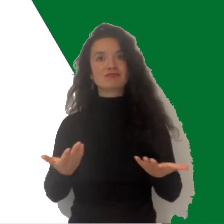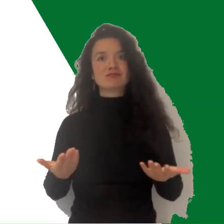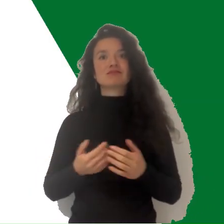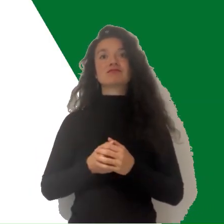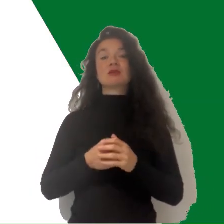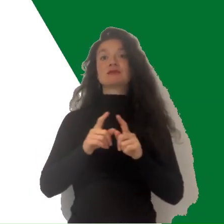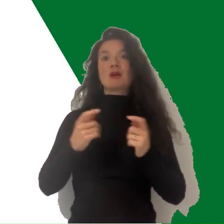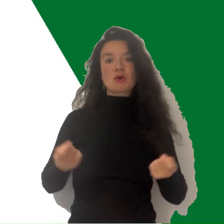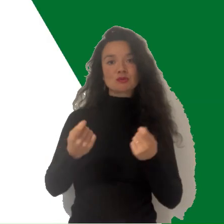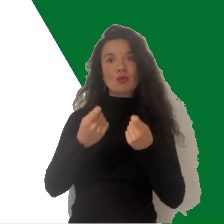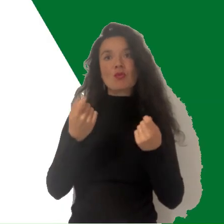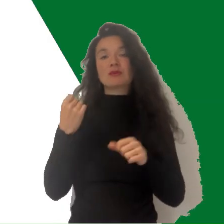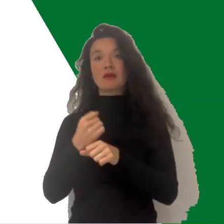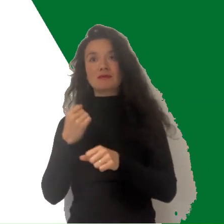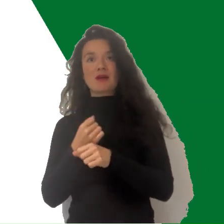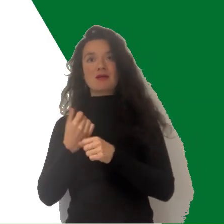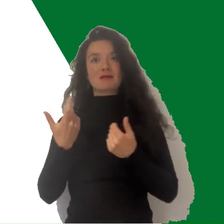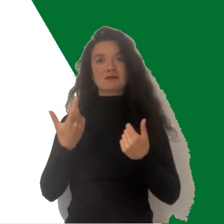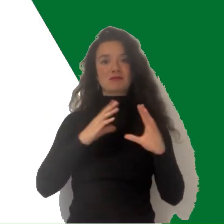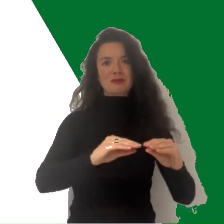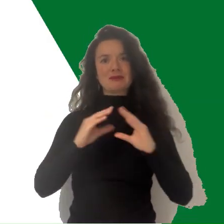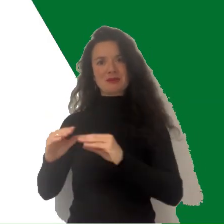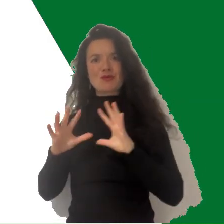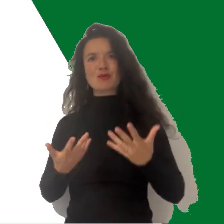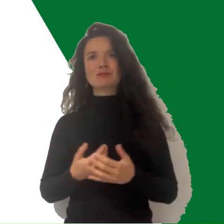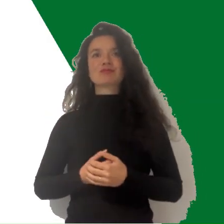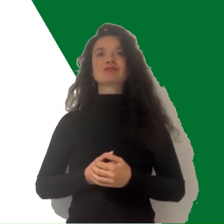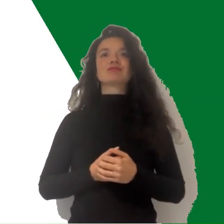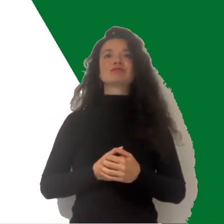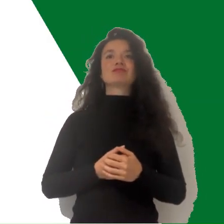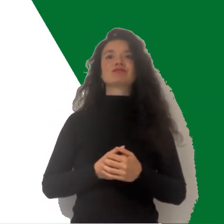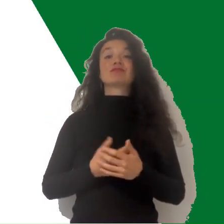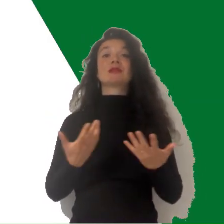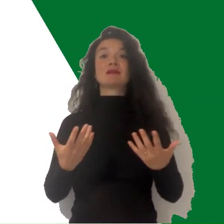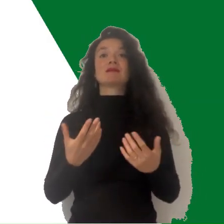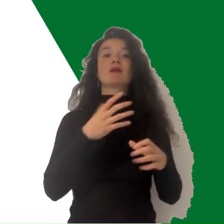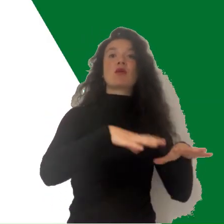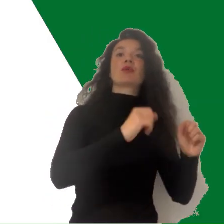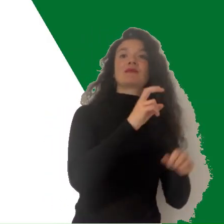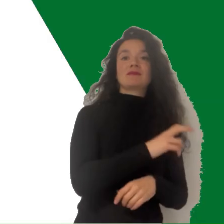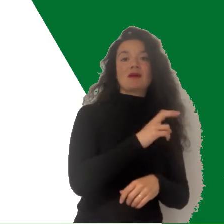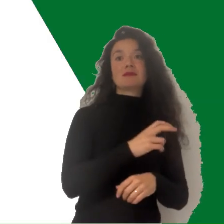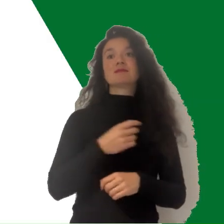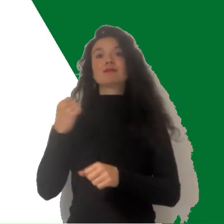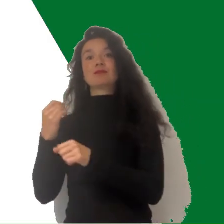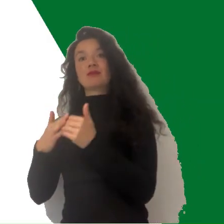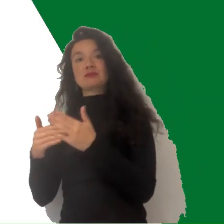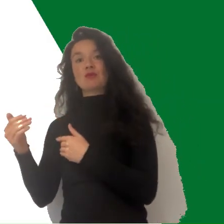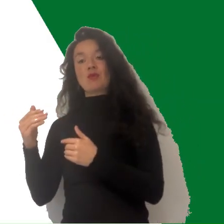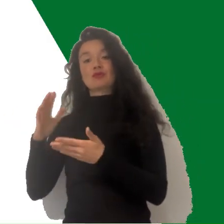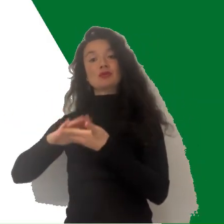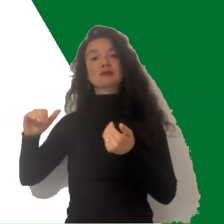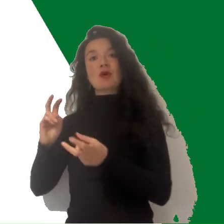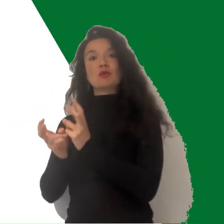And through these topics learned, how explore what green skills are and why they are